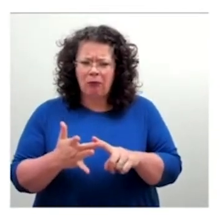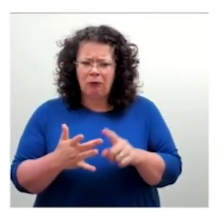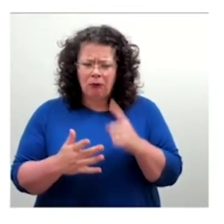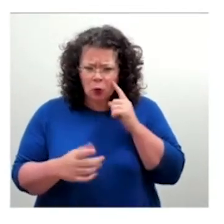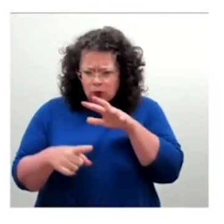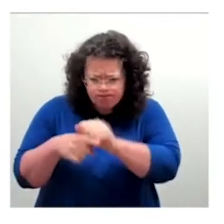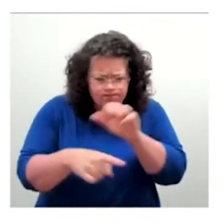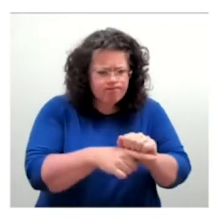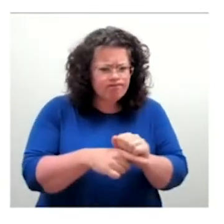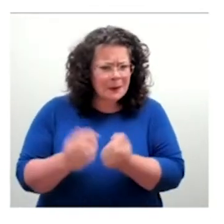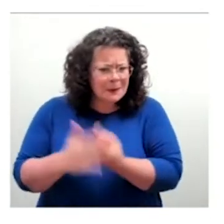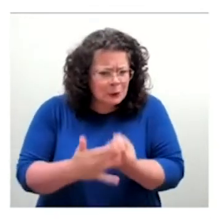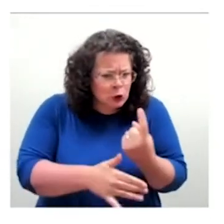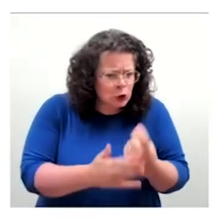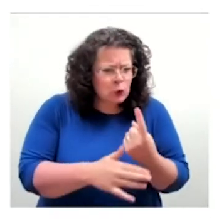do that.